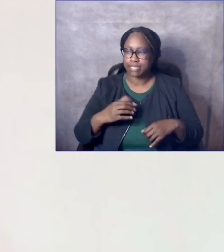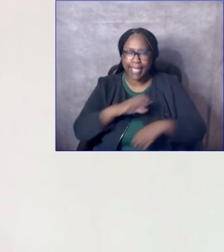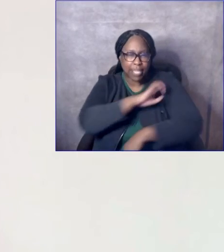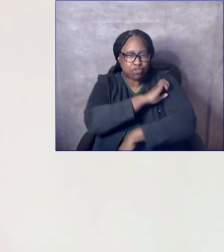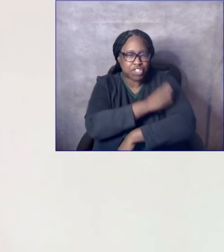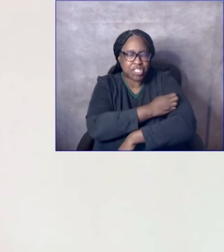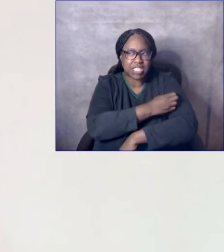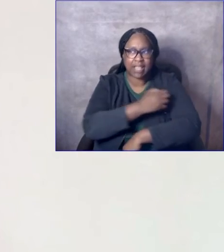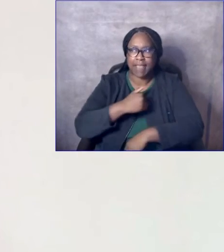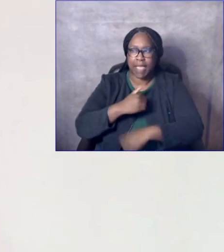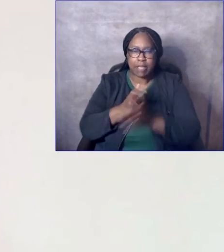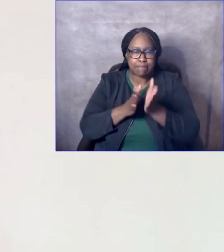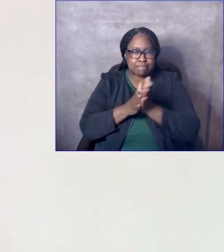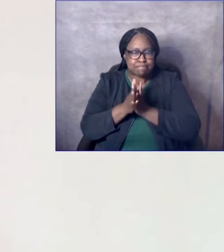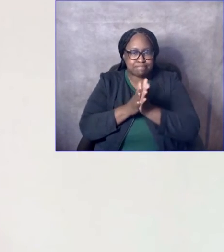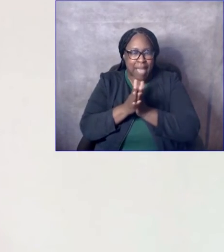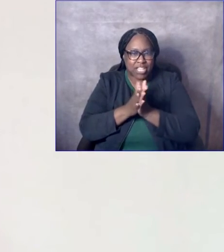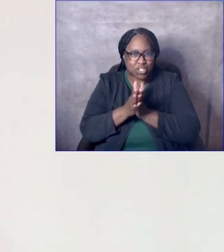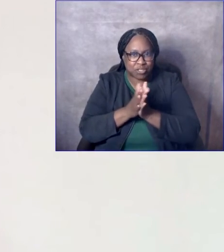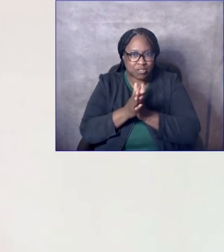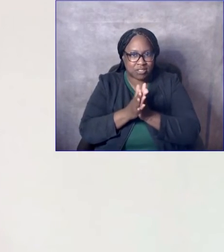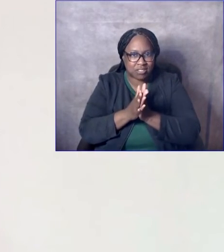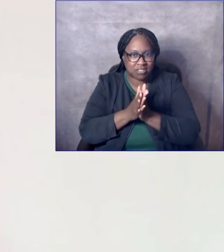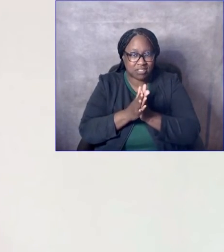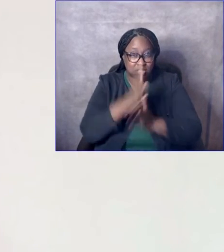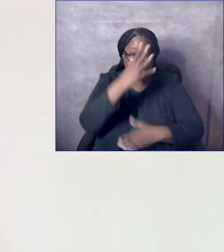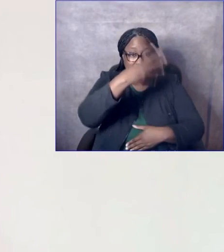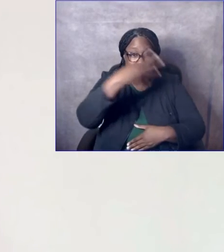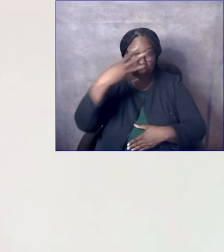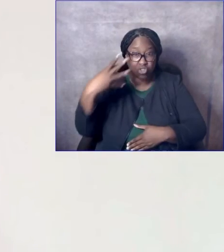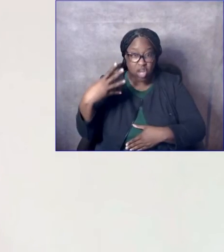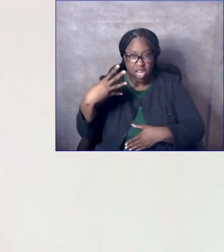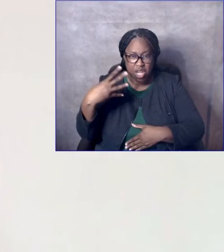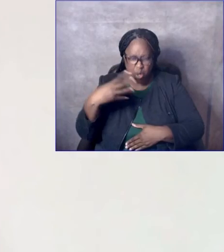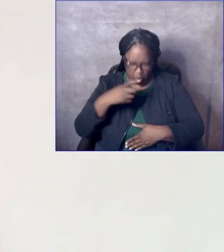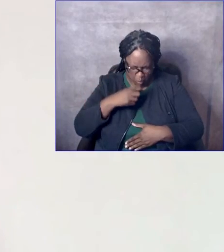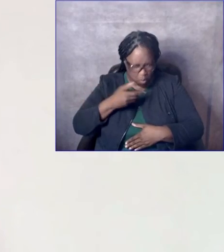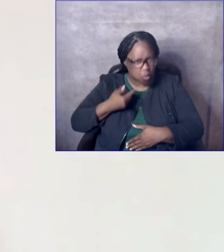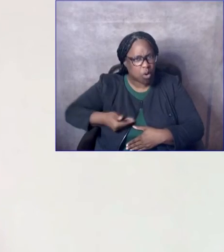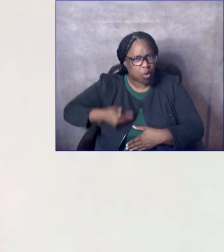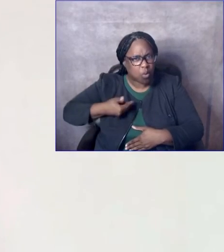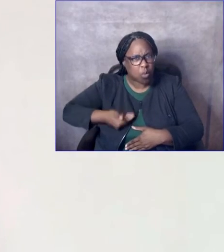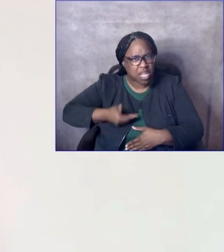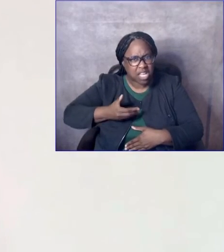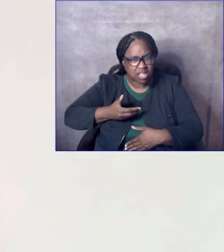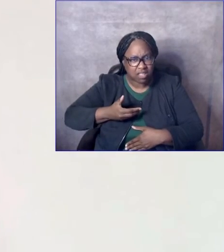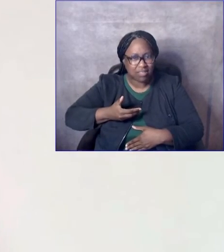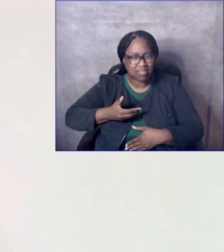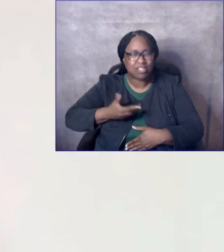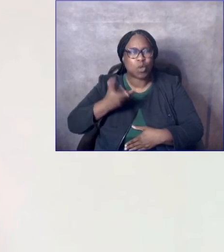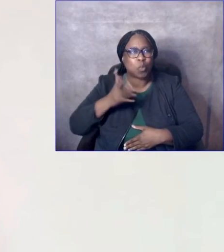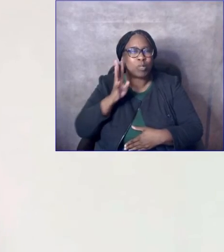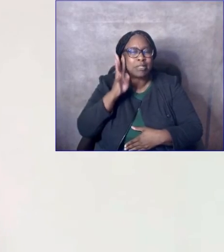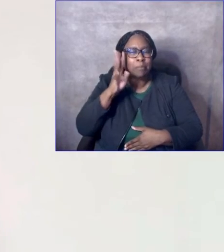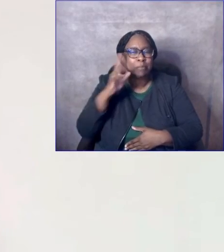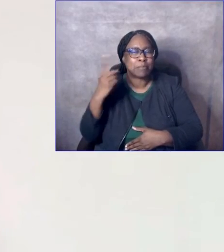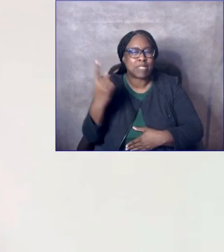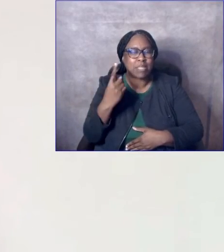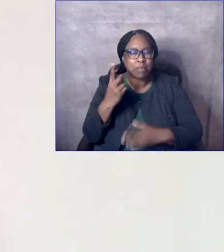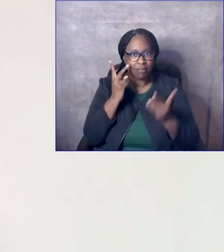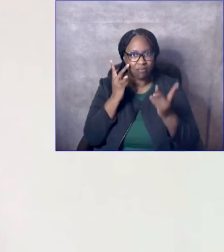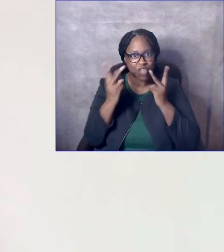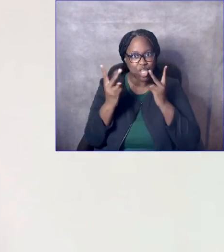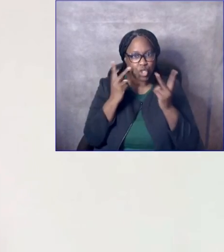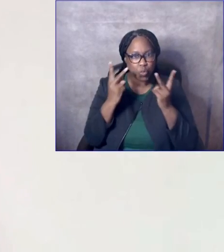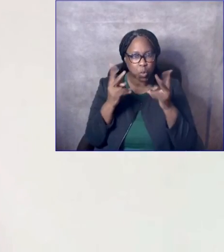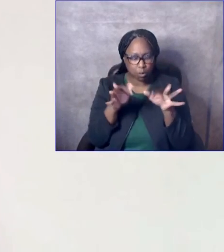what immigrants are at our core of who we are. We brought that out in this like very visual form. And